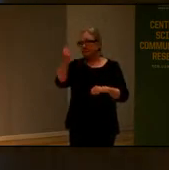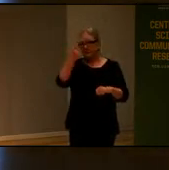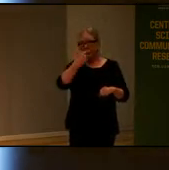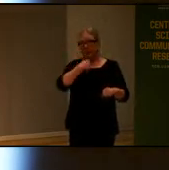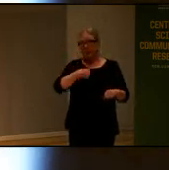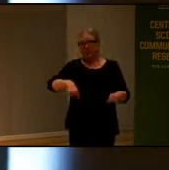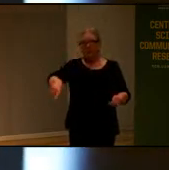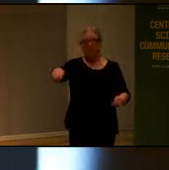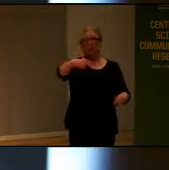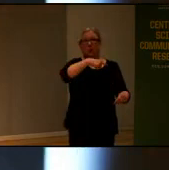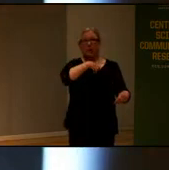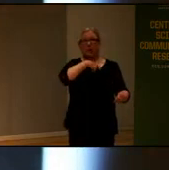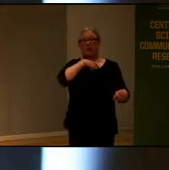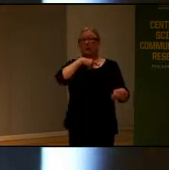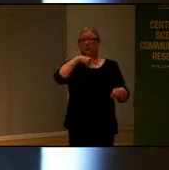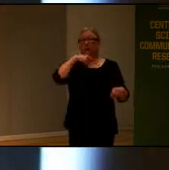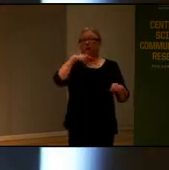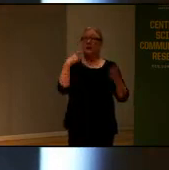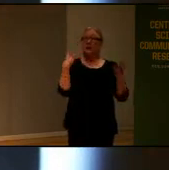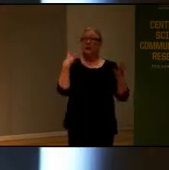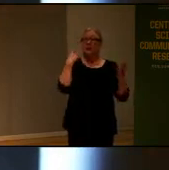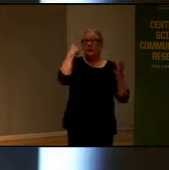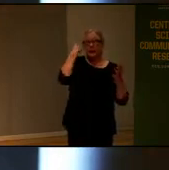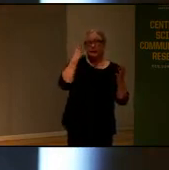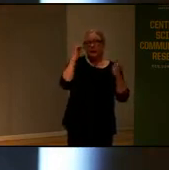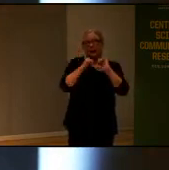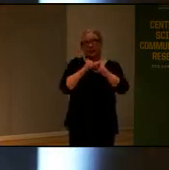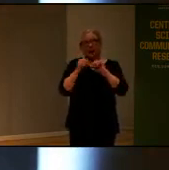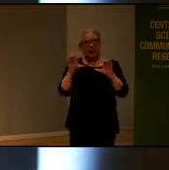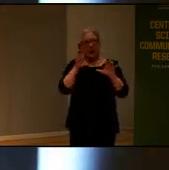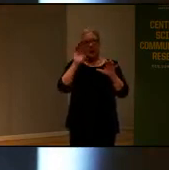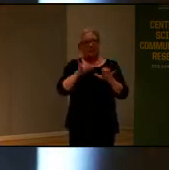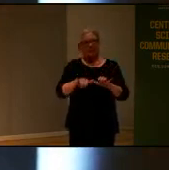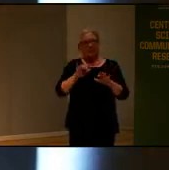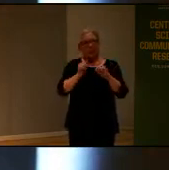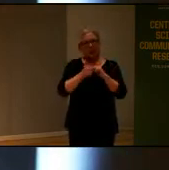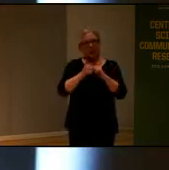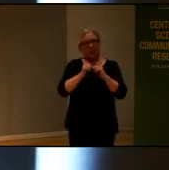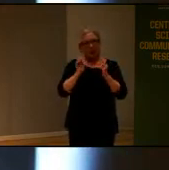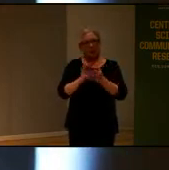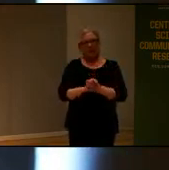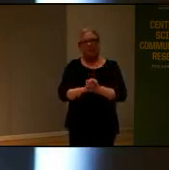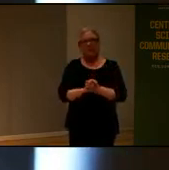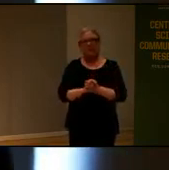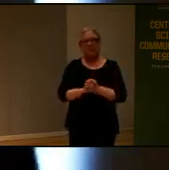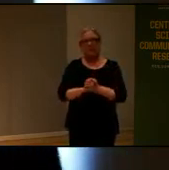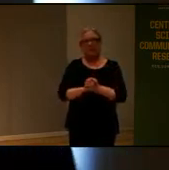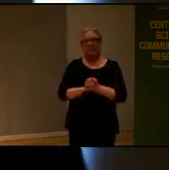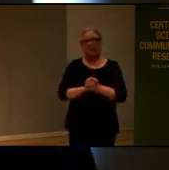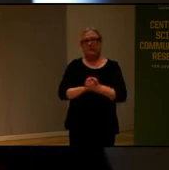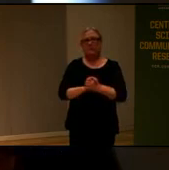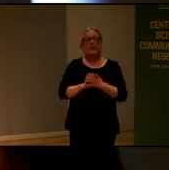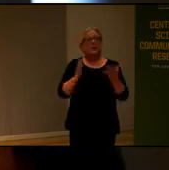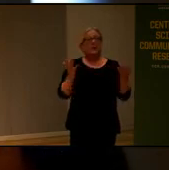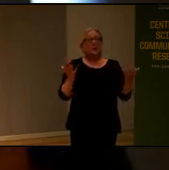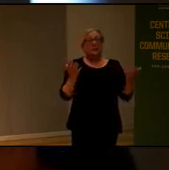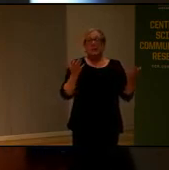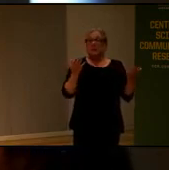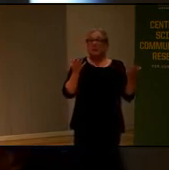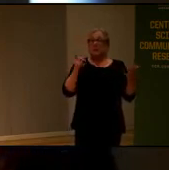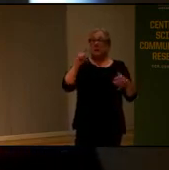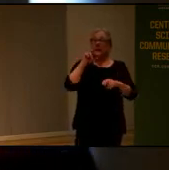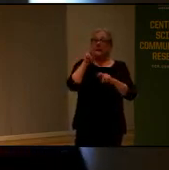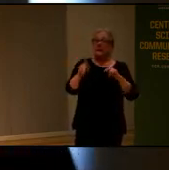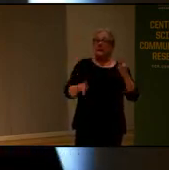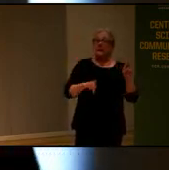we are thinking about how to do that. And that involves getting people to